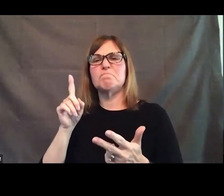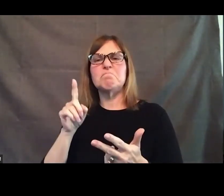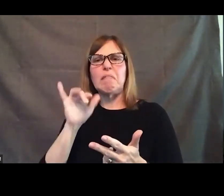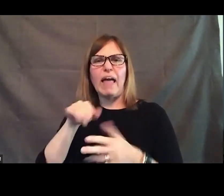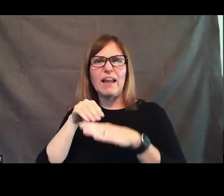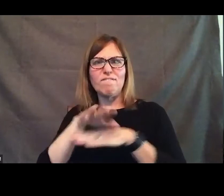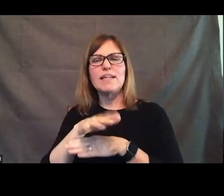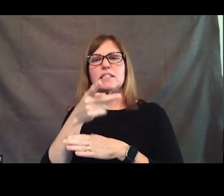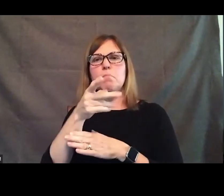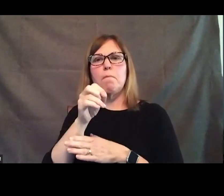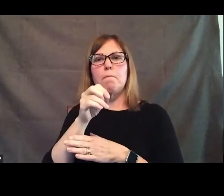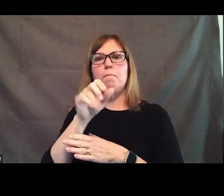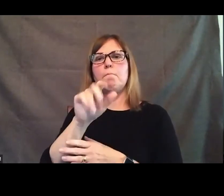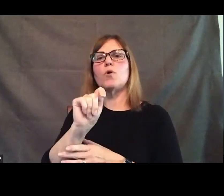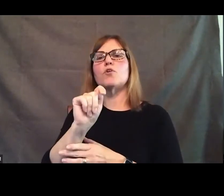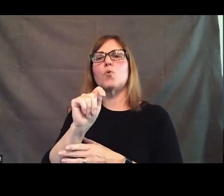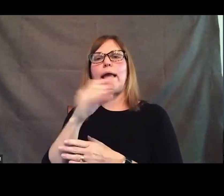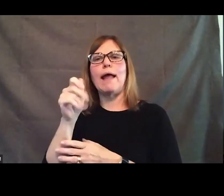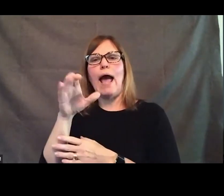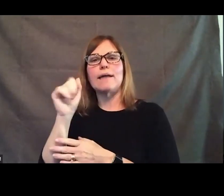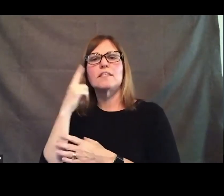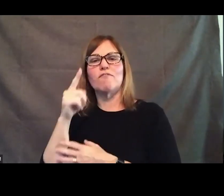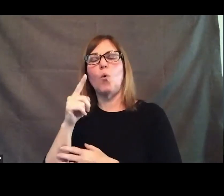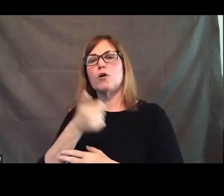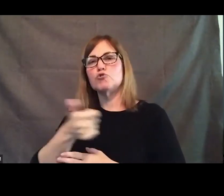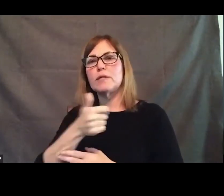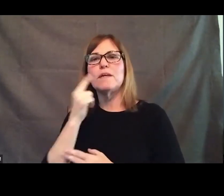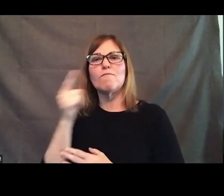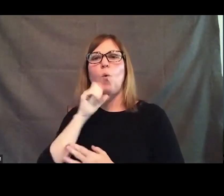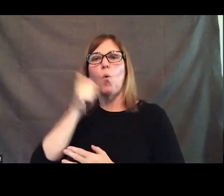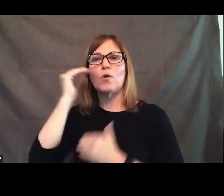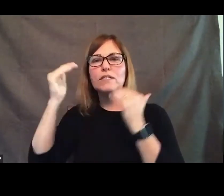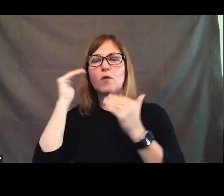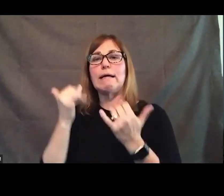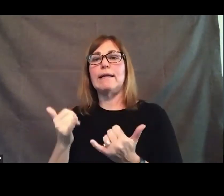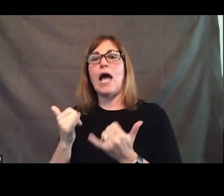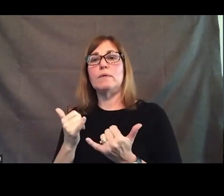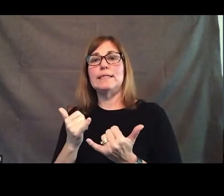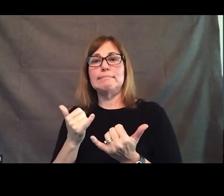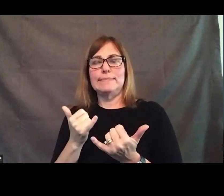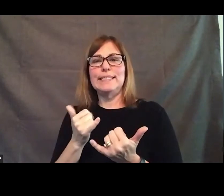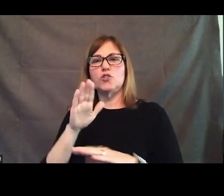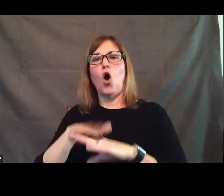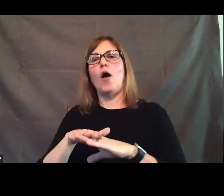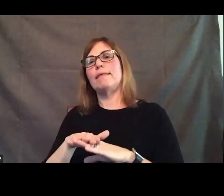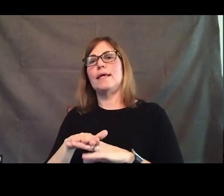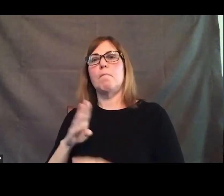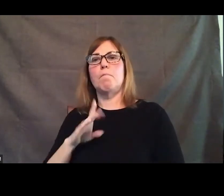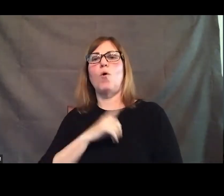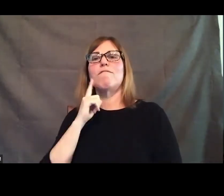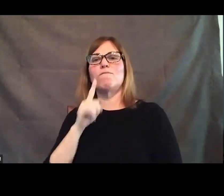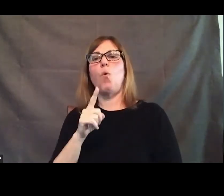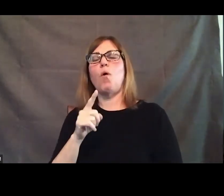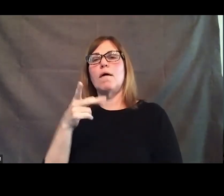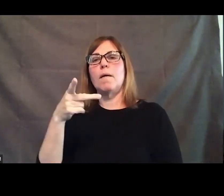affecting riders with disabilities and older adults. He currently serves on the board of the Port Authority of Allegheny County and is